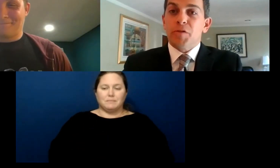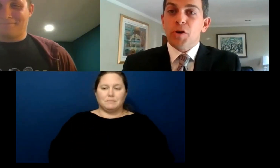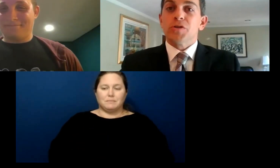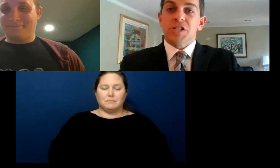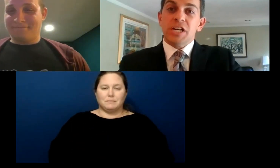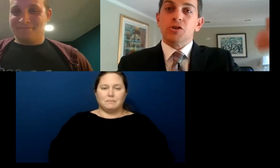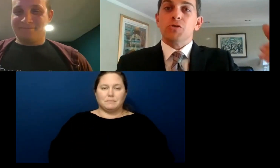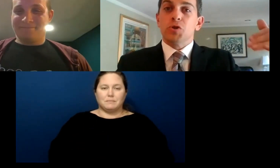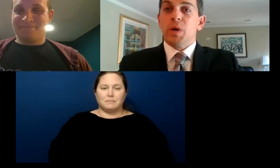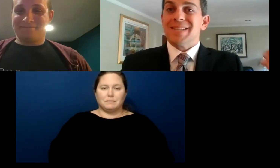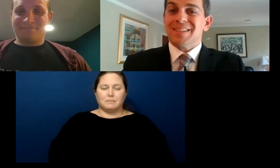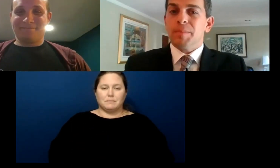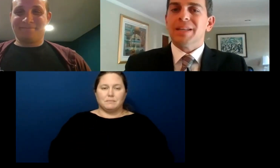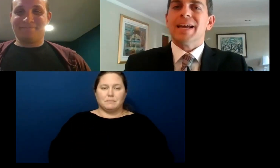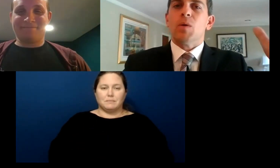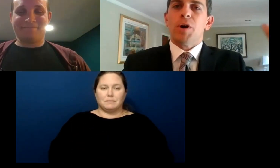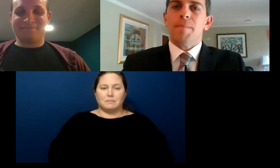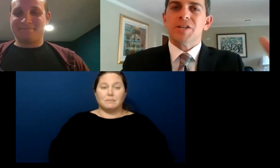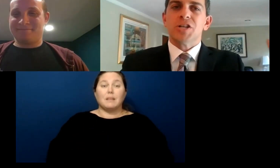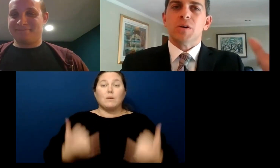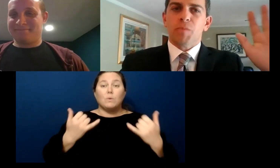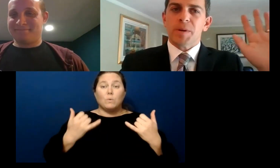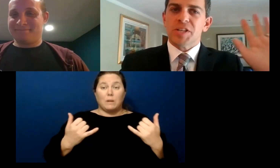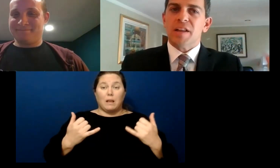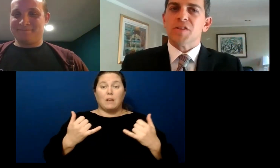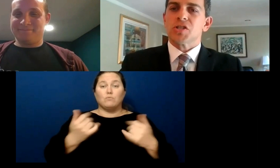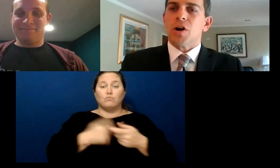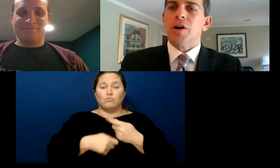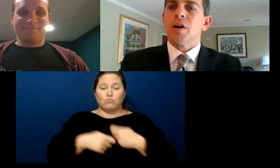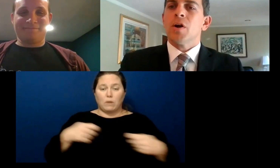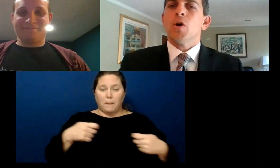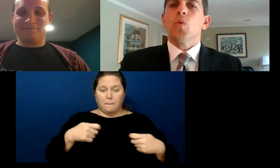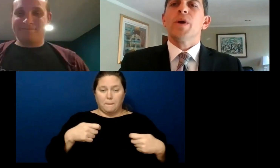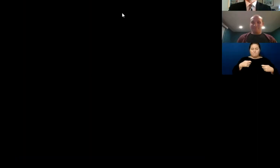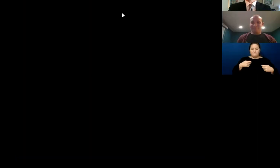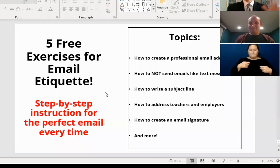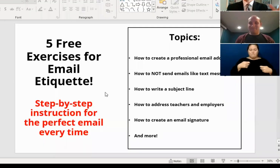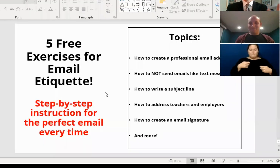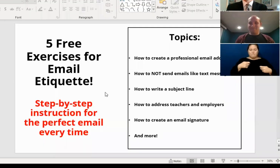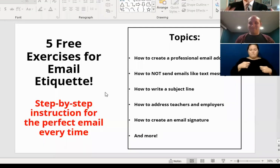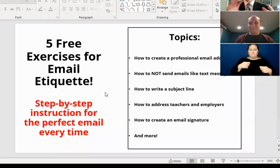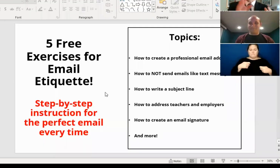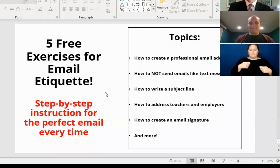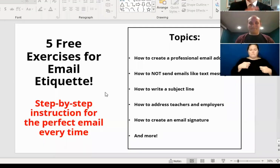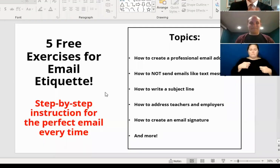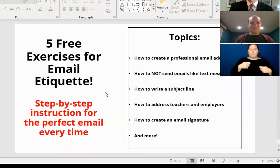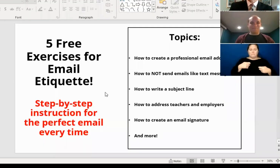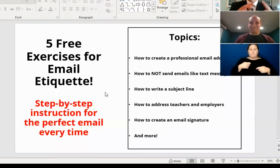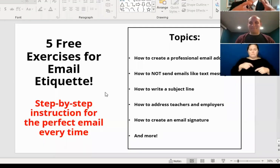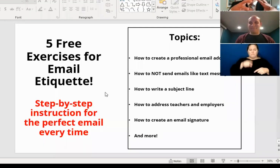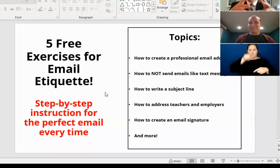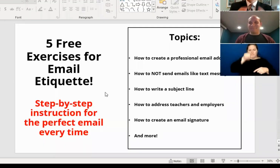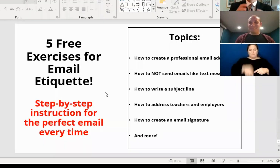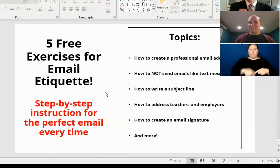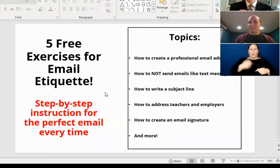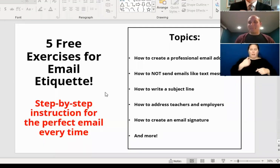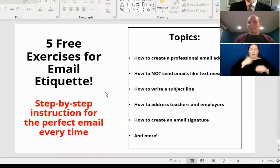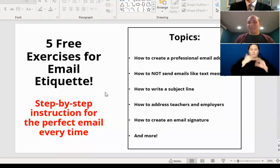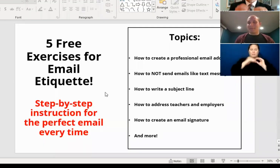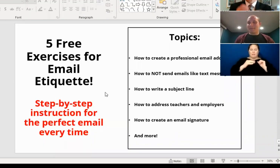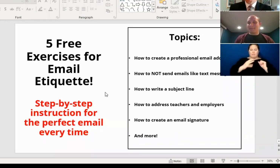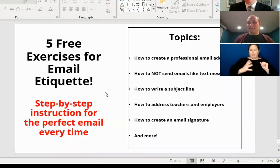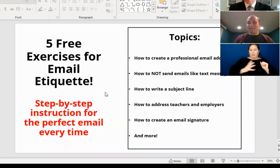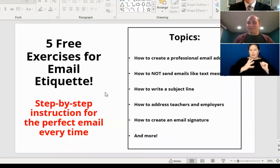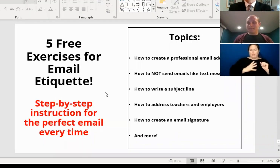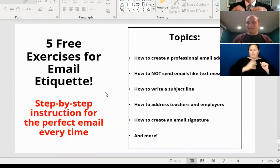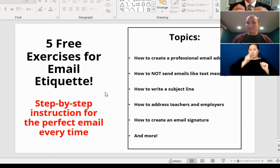up, I want, for those teachers who joined us a little bit late, I want to mention what we said at the start. We put together an email etiquette Google